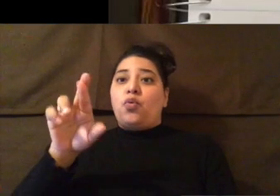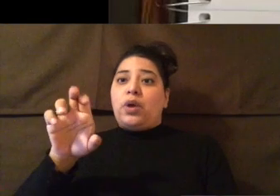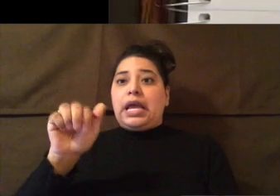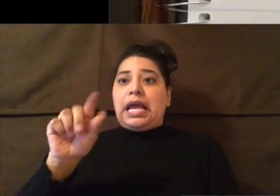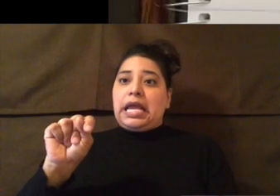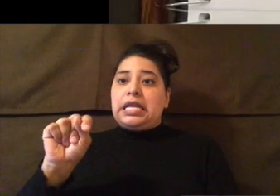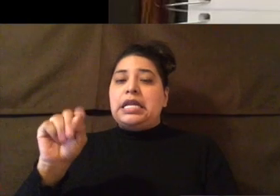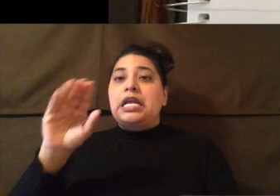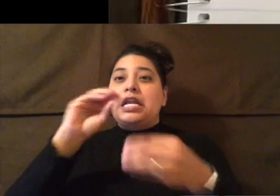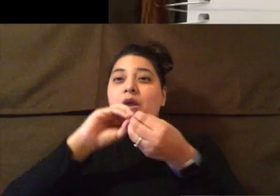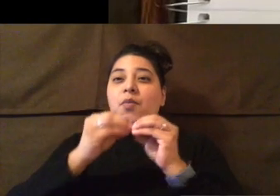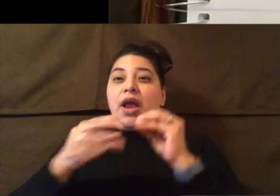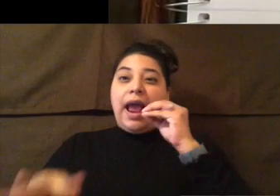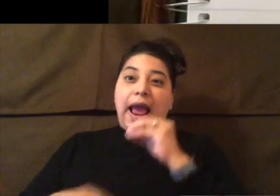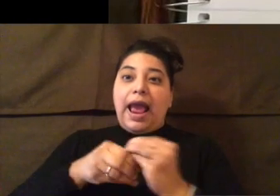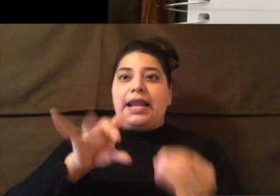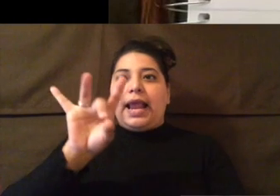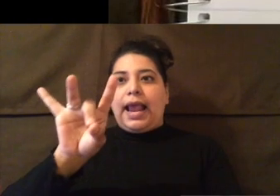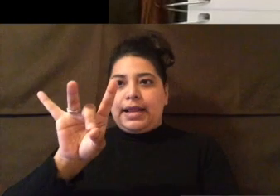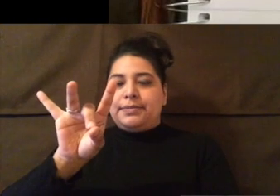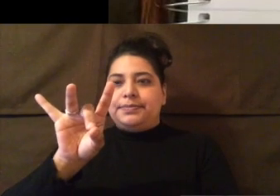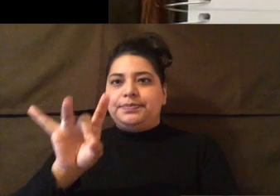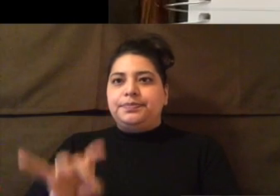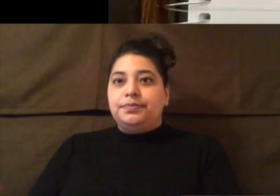make it a great number and let's add 8.